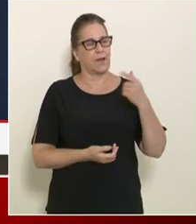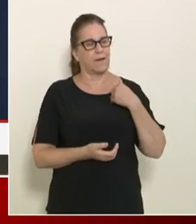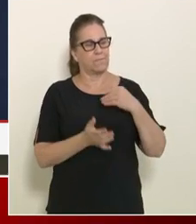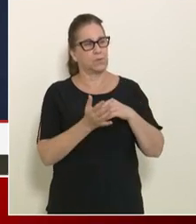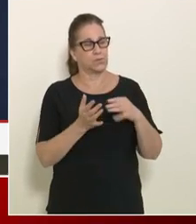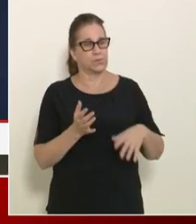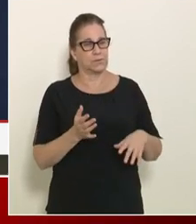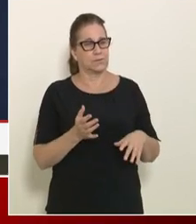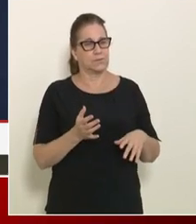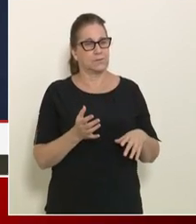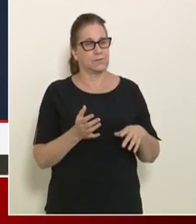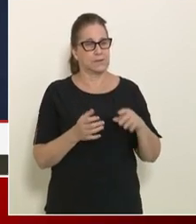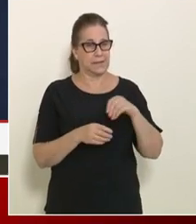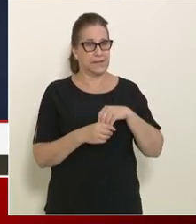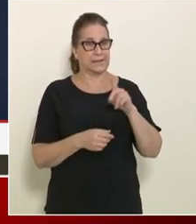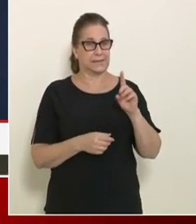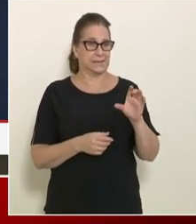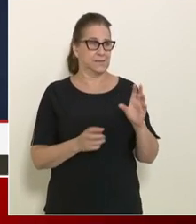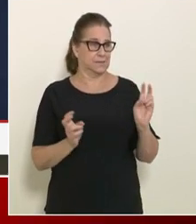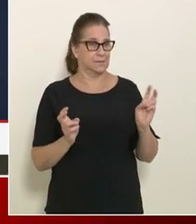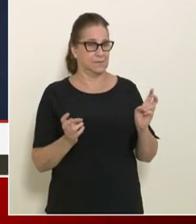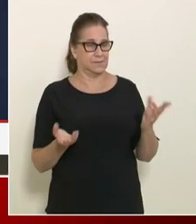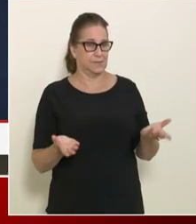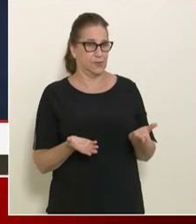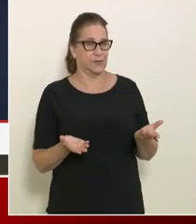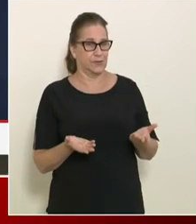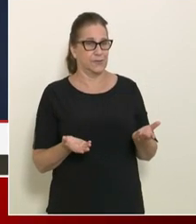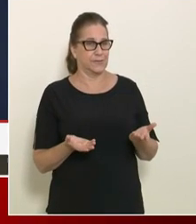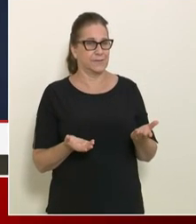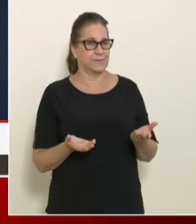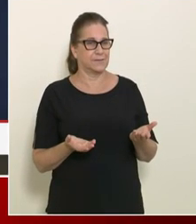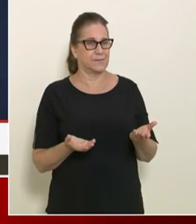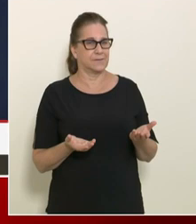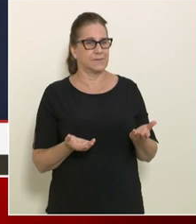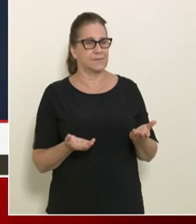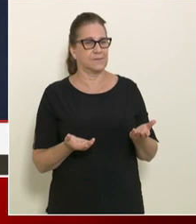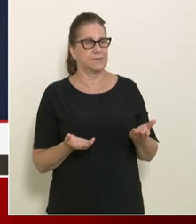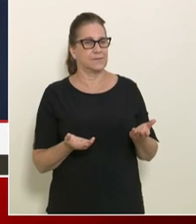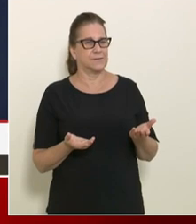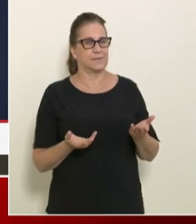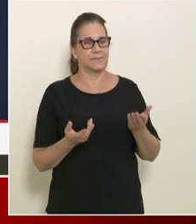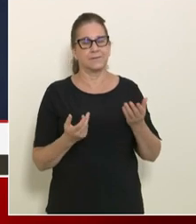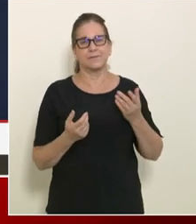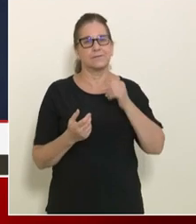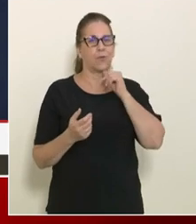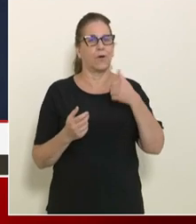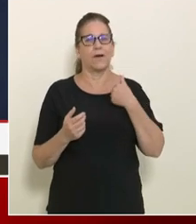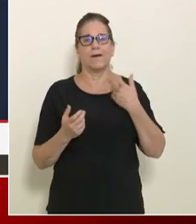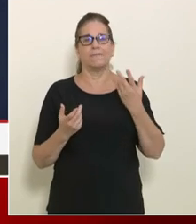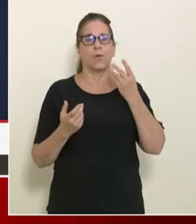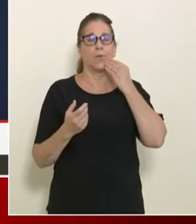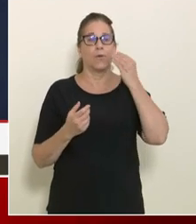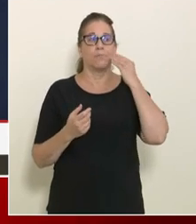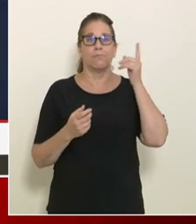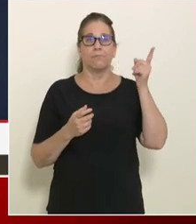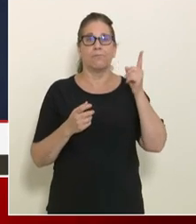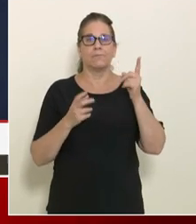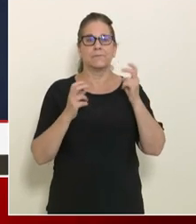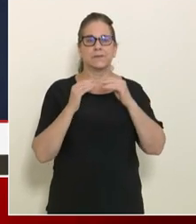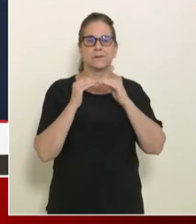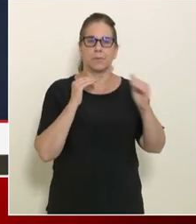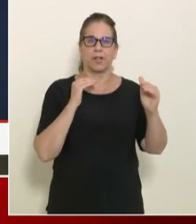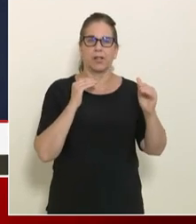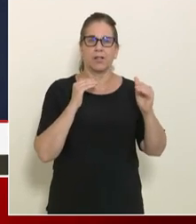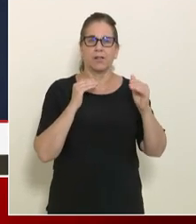the district who may not have stable home situations and who may not value education as much as they should, so they